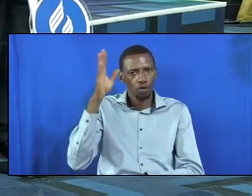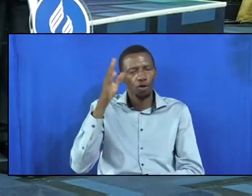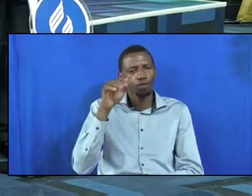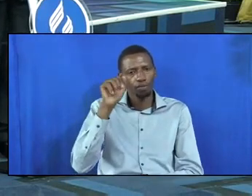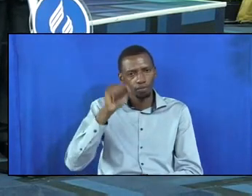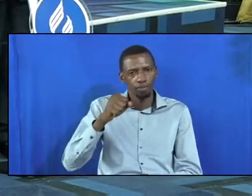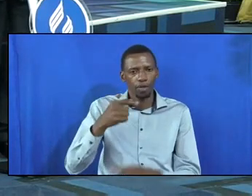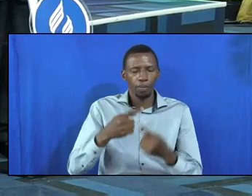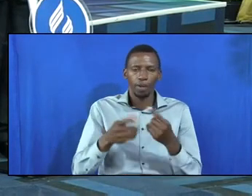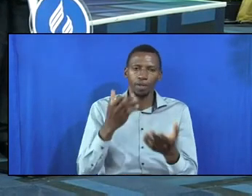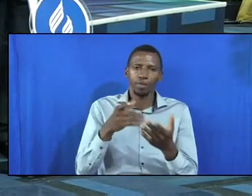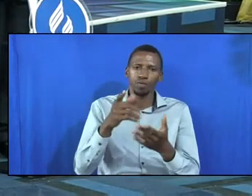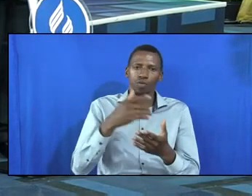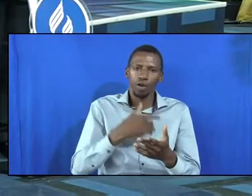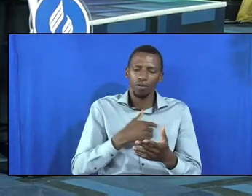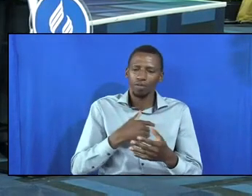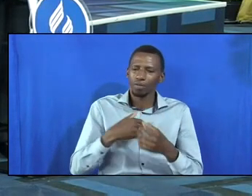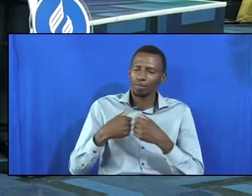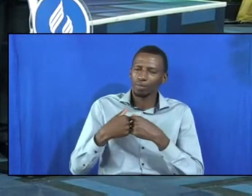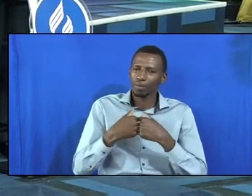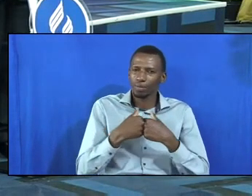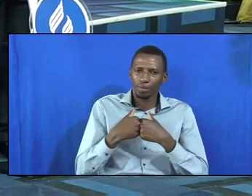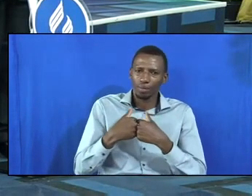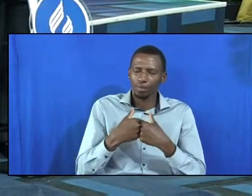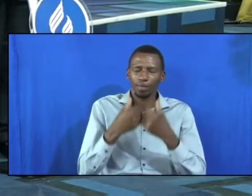through unpleasant experiences.